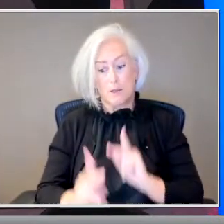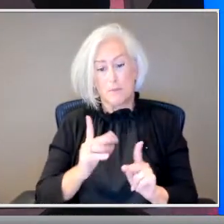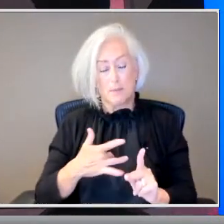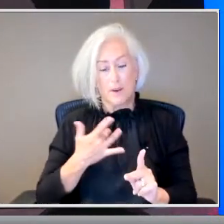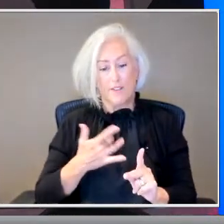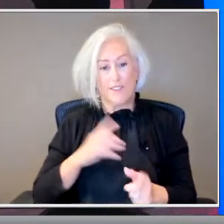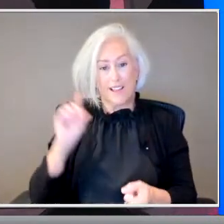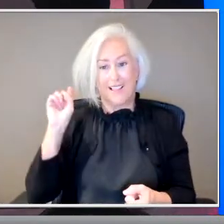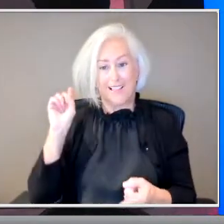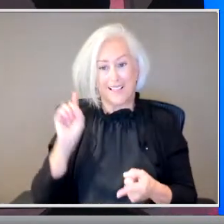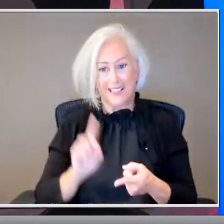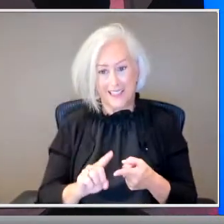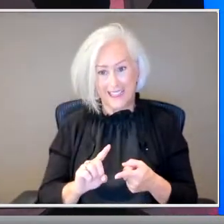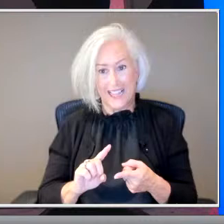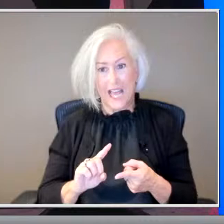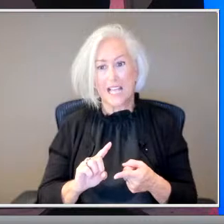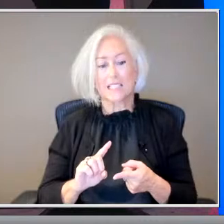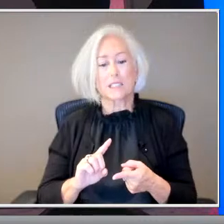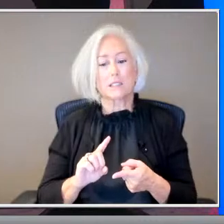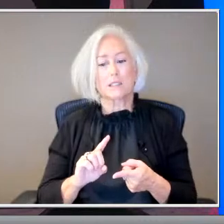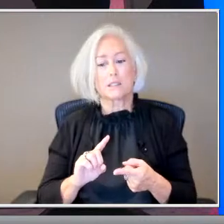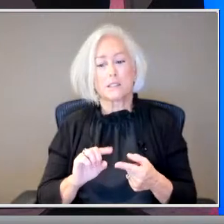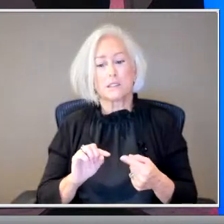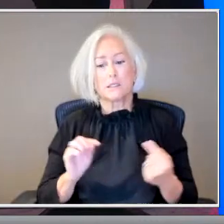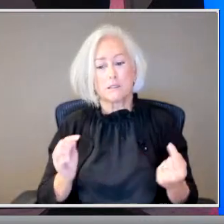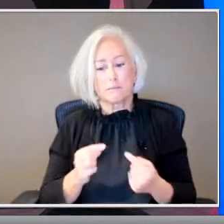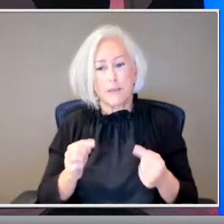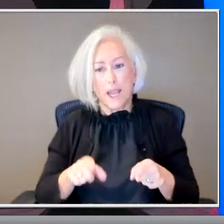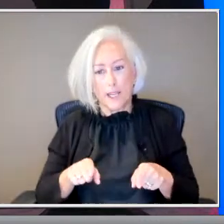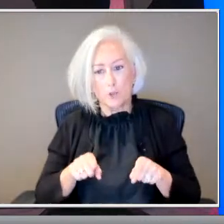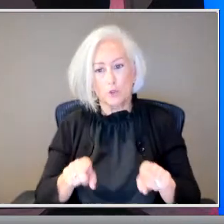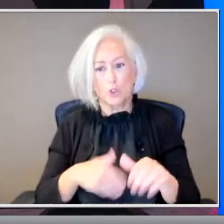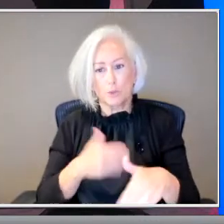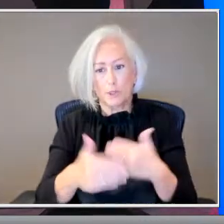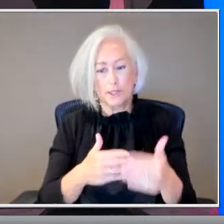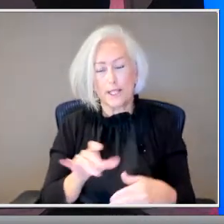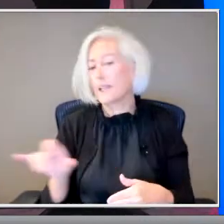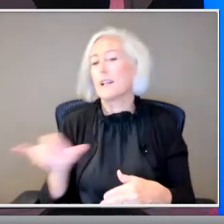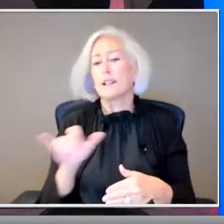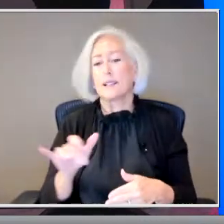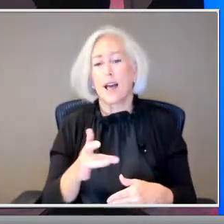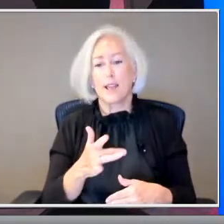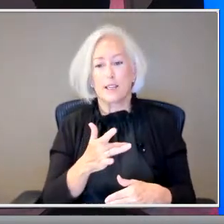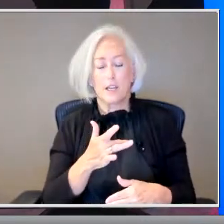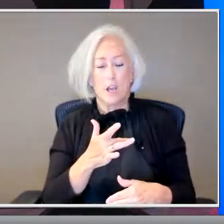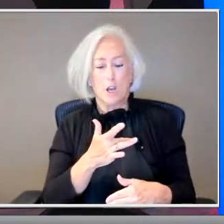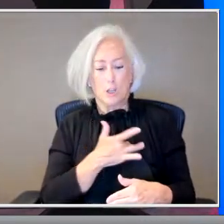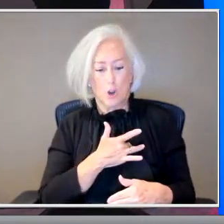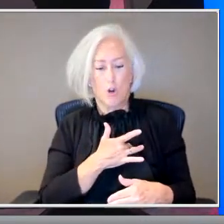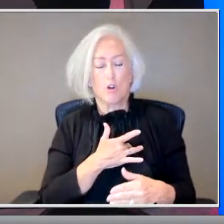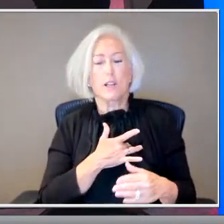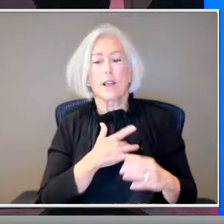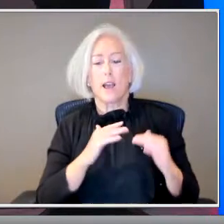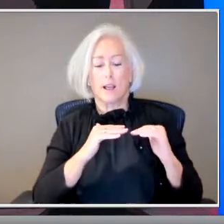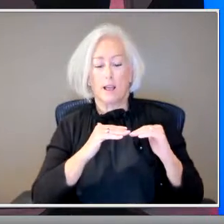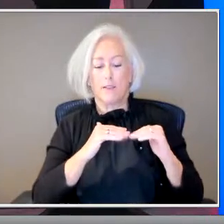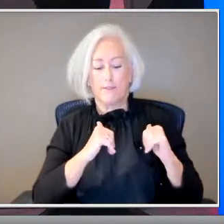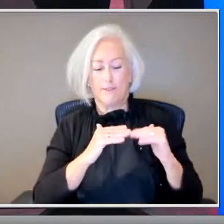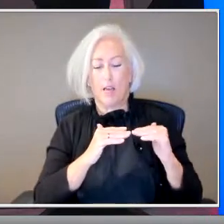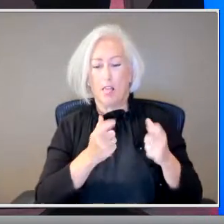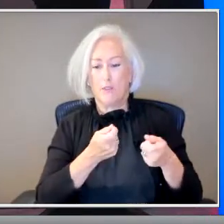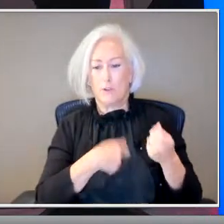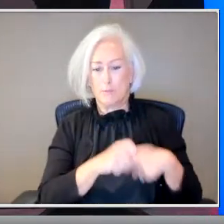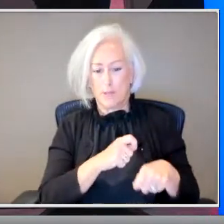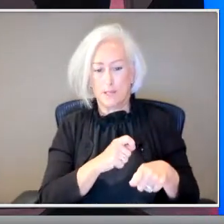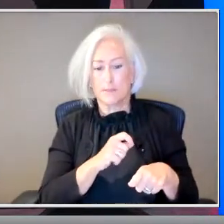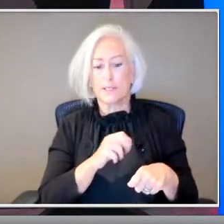like cardiac catheterization or heart valve replacement, and will the incision size also be reduced?